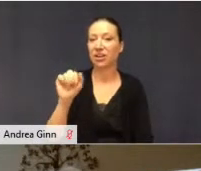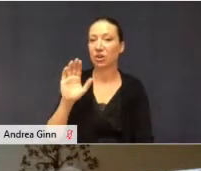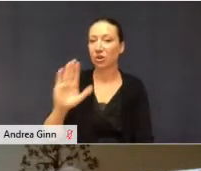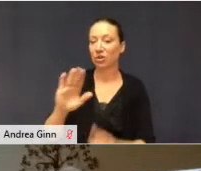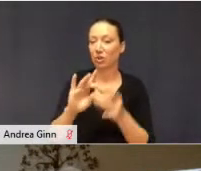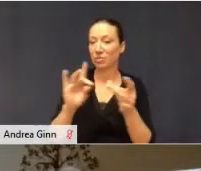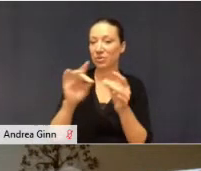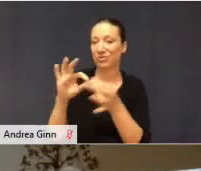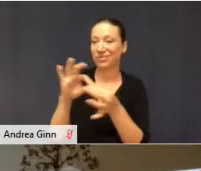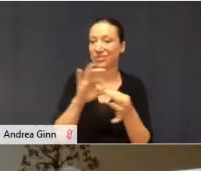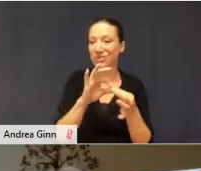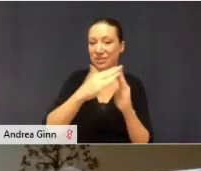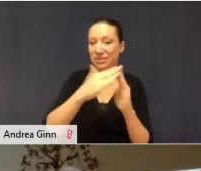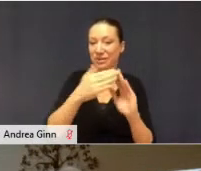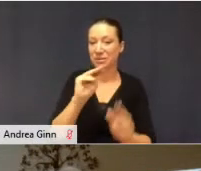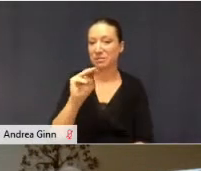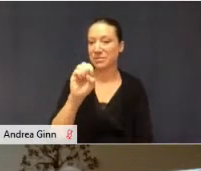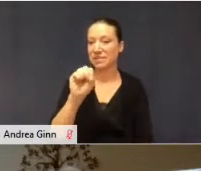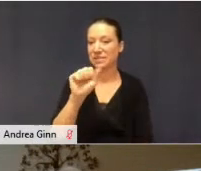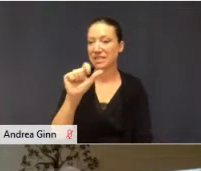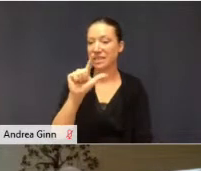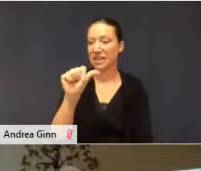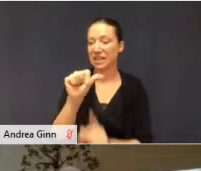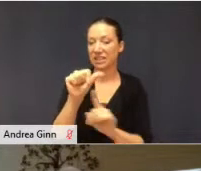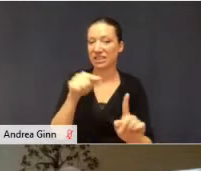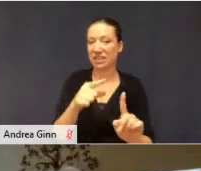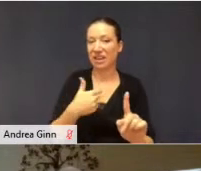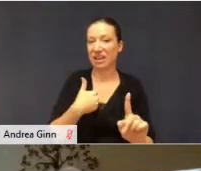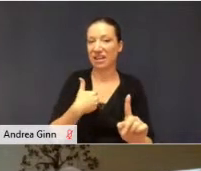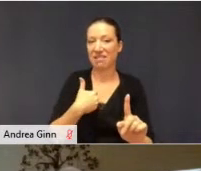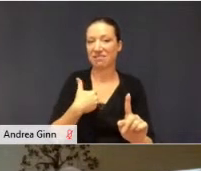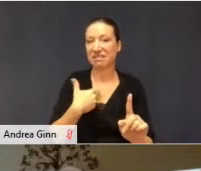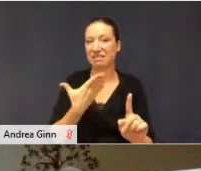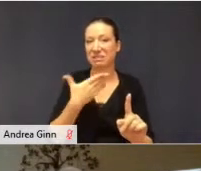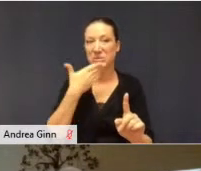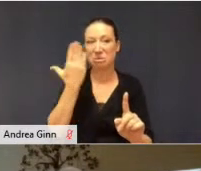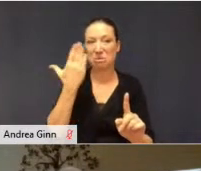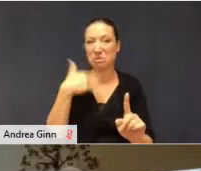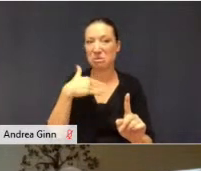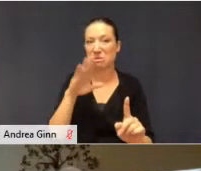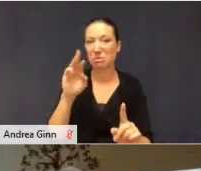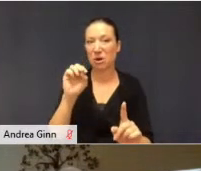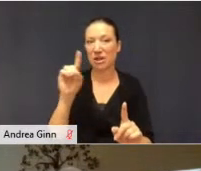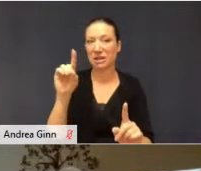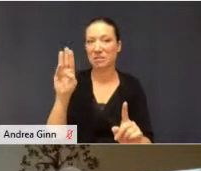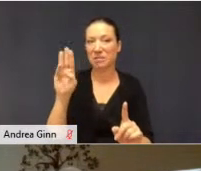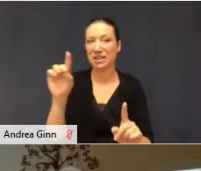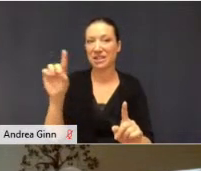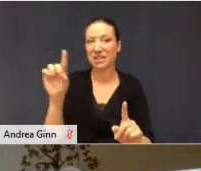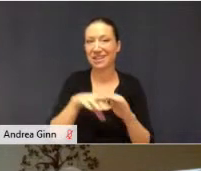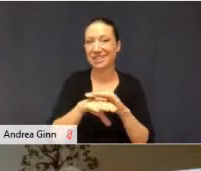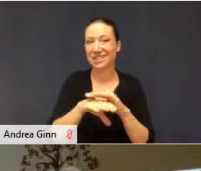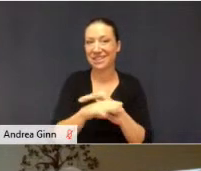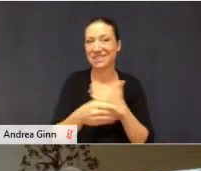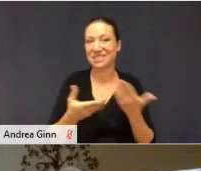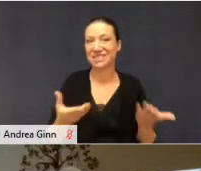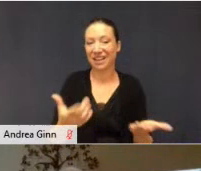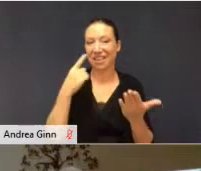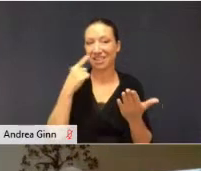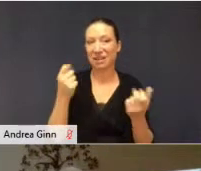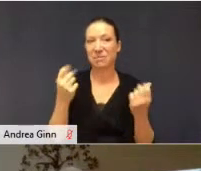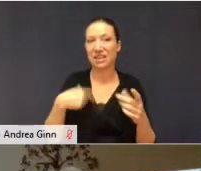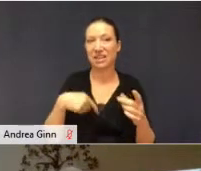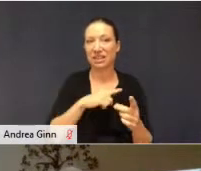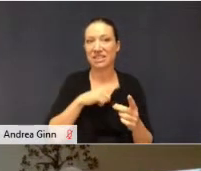having very poor access to broadband. So I think a lot of us are going to be dealing with